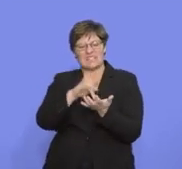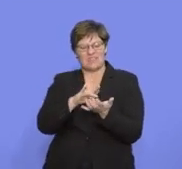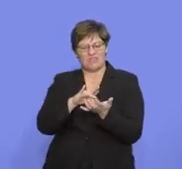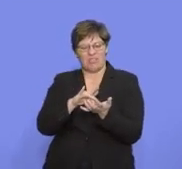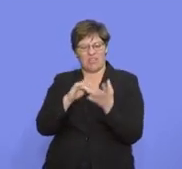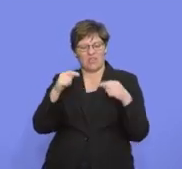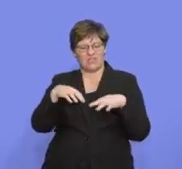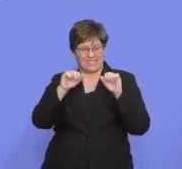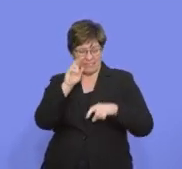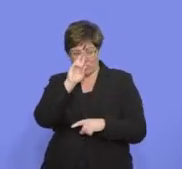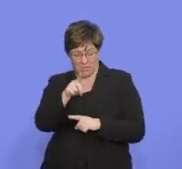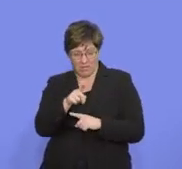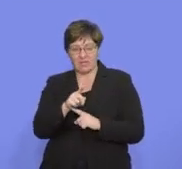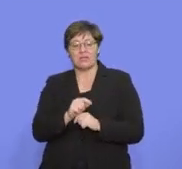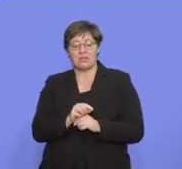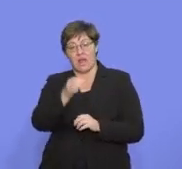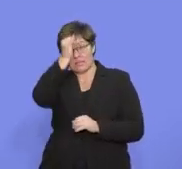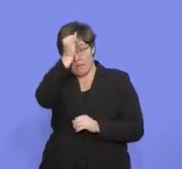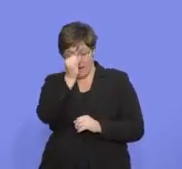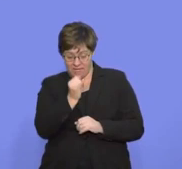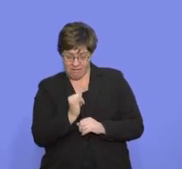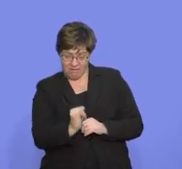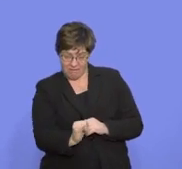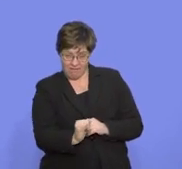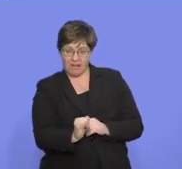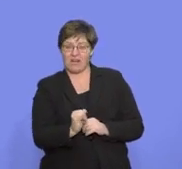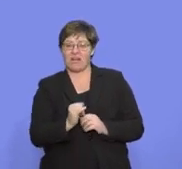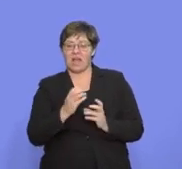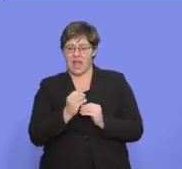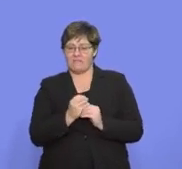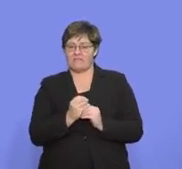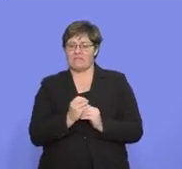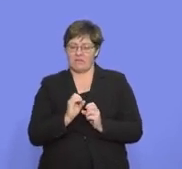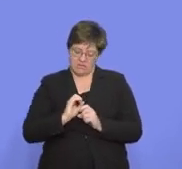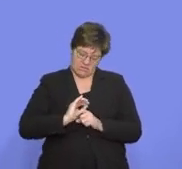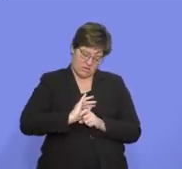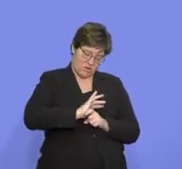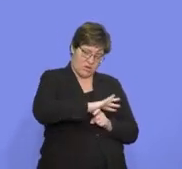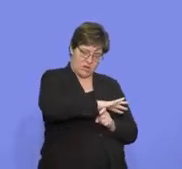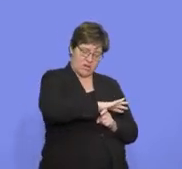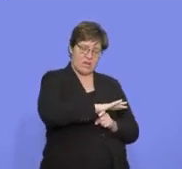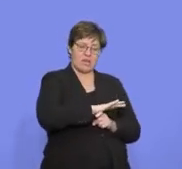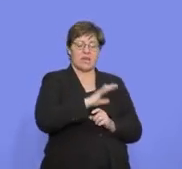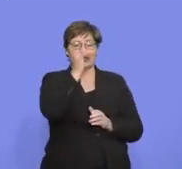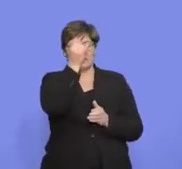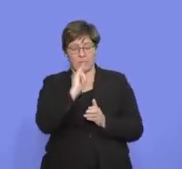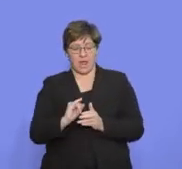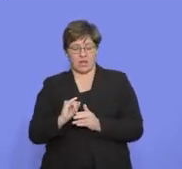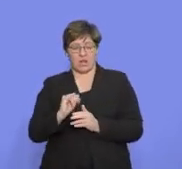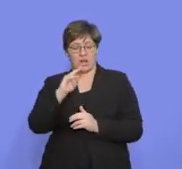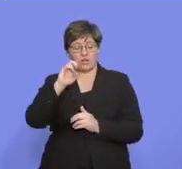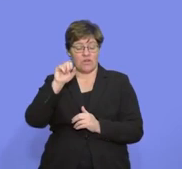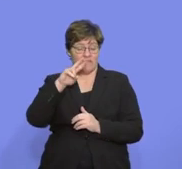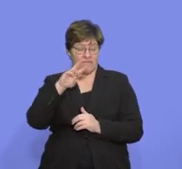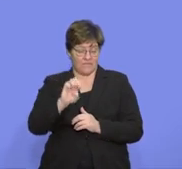nervous system. So your spinal cord here has the spinal nerve coming out of it, the spinal nerve. Right,